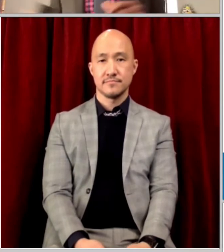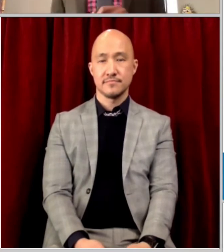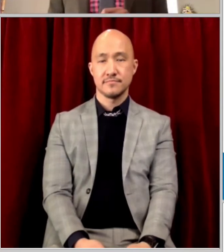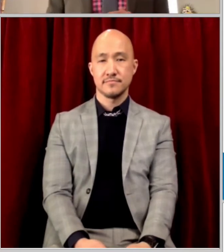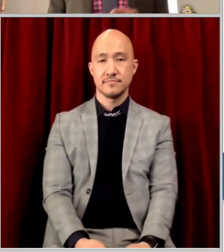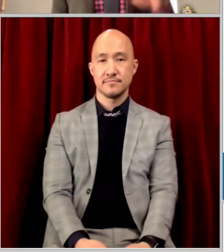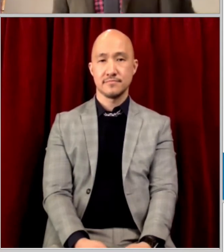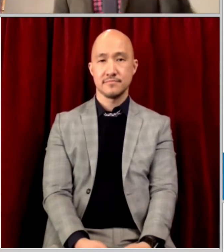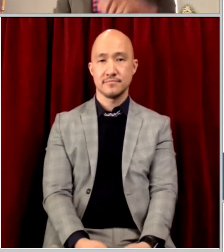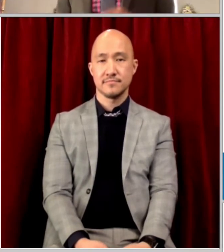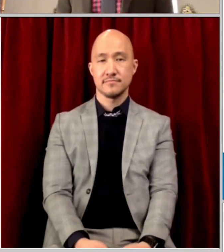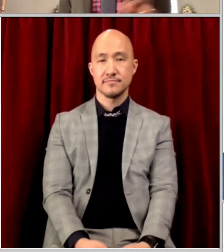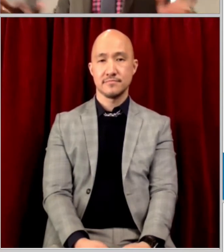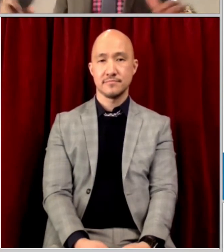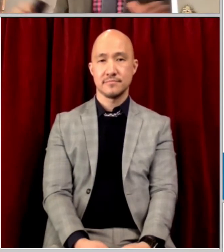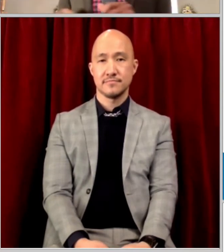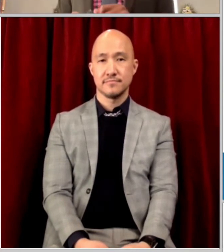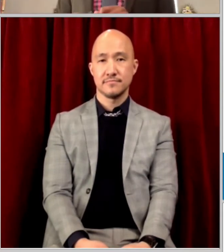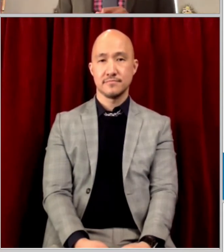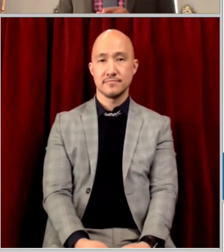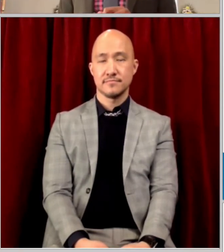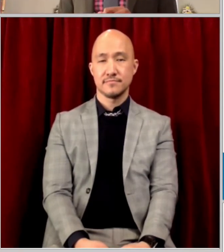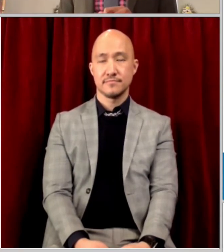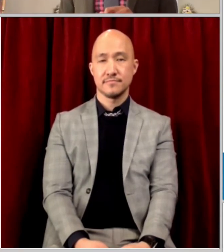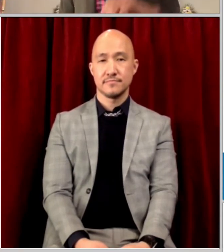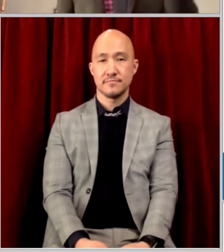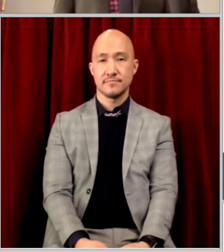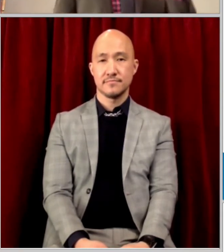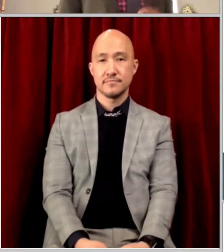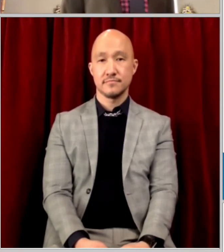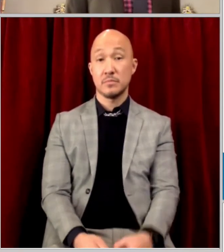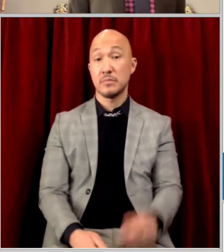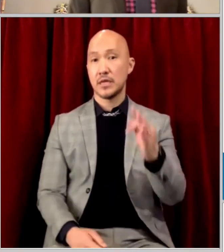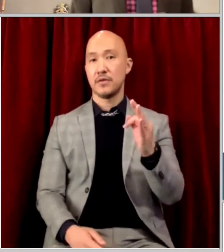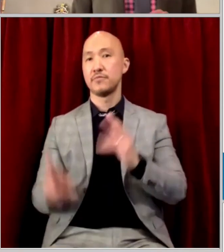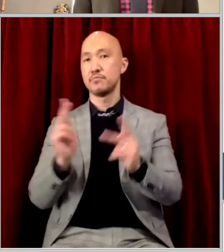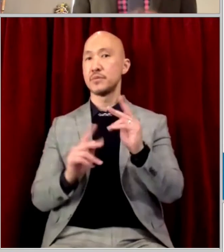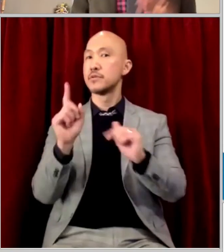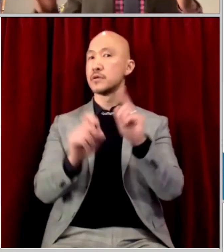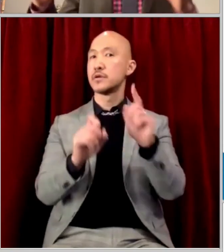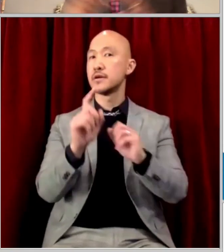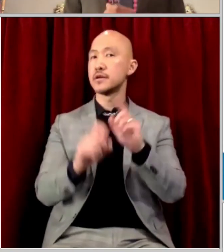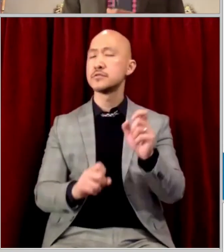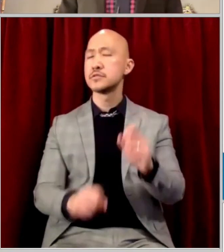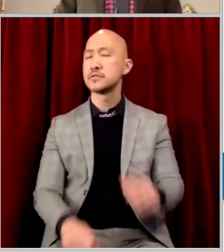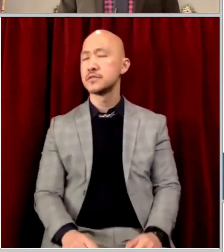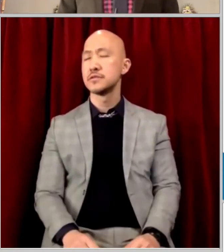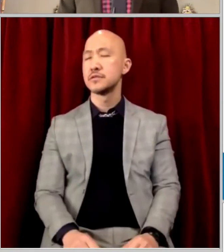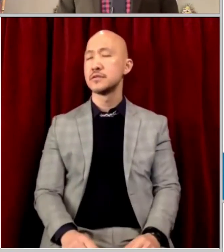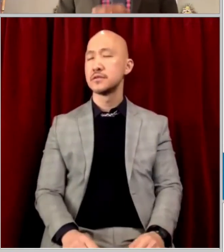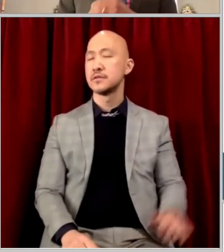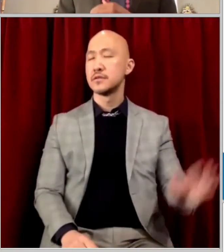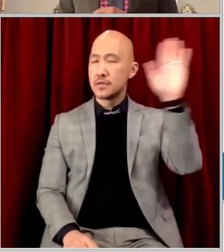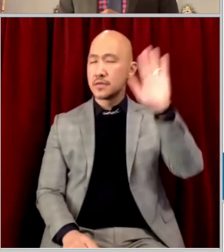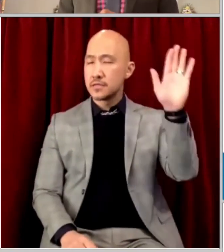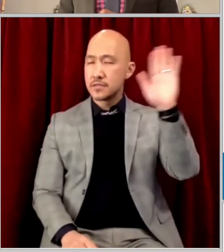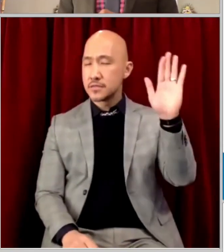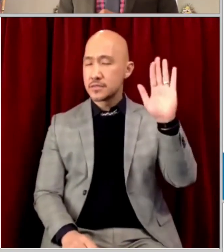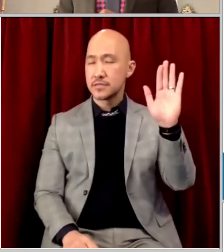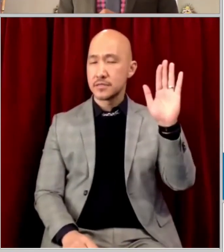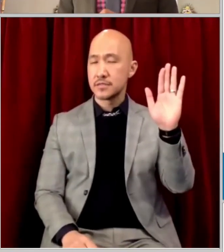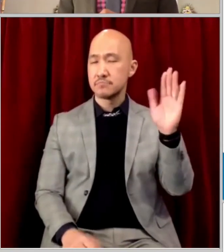Wednesday? At Bible class. What are you doing on Sunday? Church. Where are you going on the last Friday of the month? Oh, I have student ministry devo. You want to